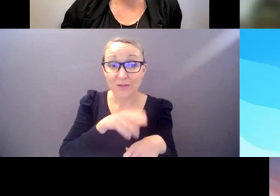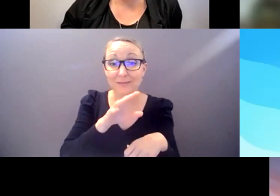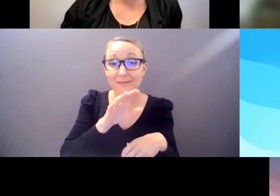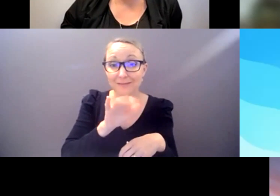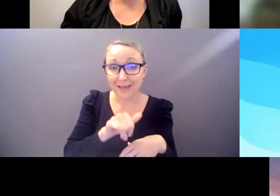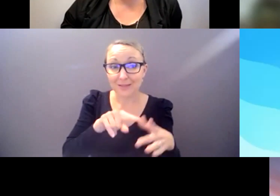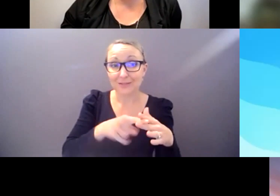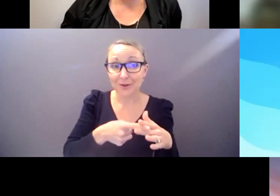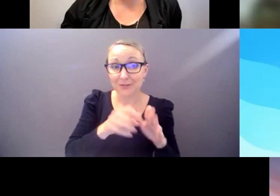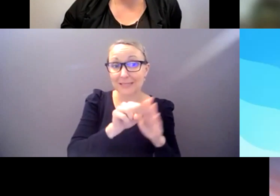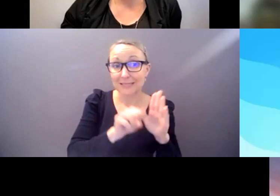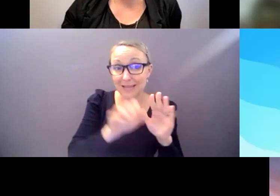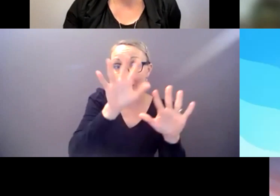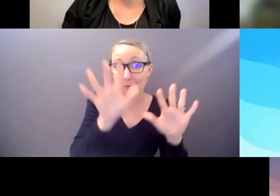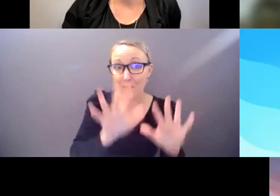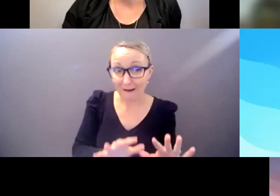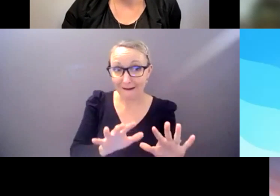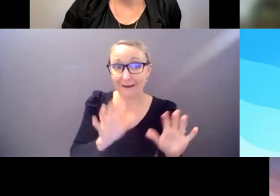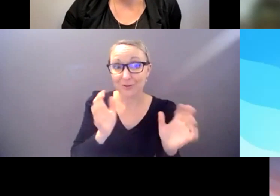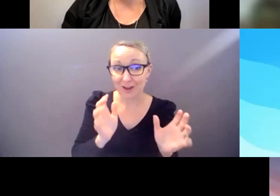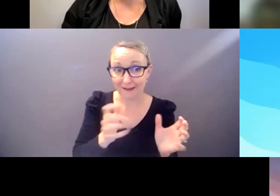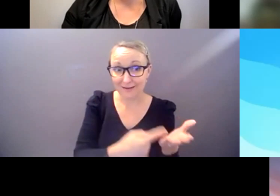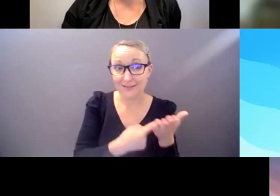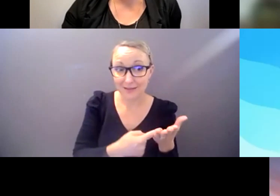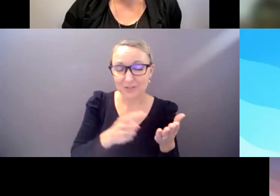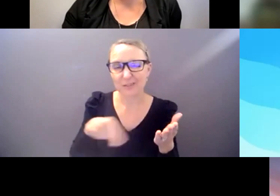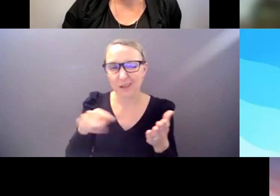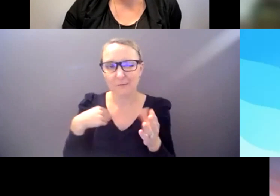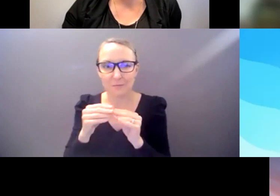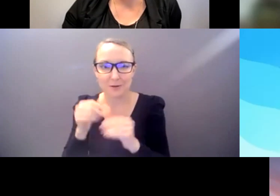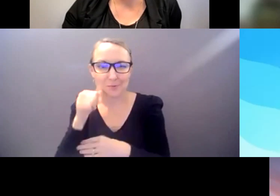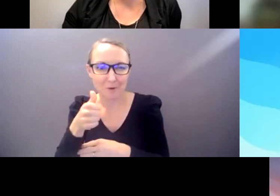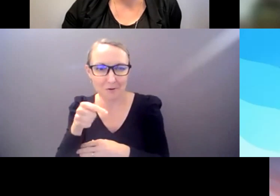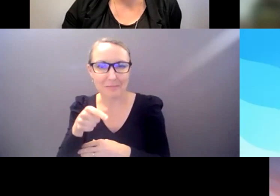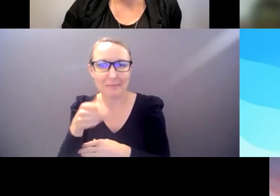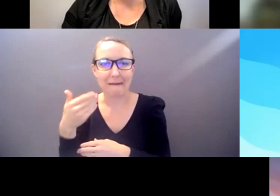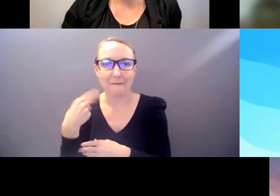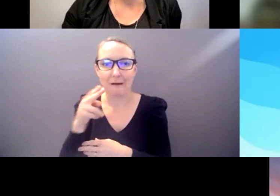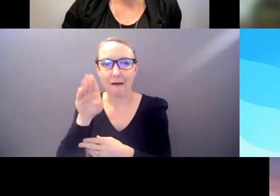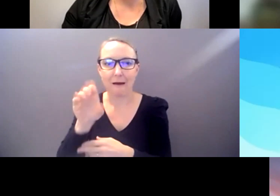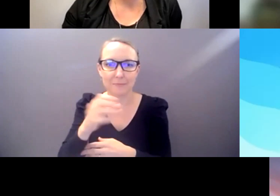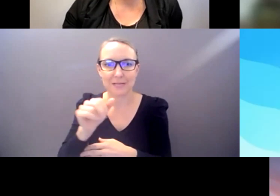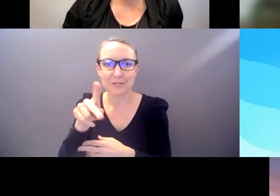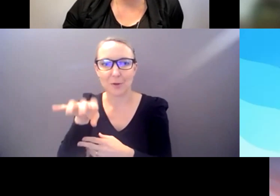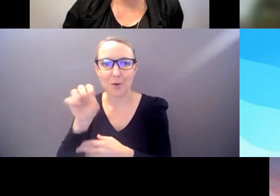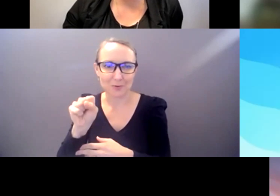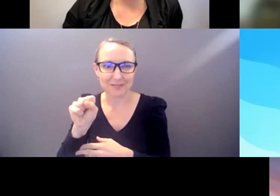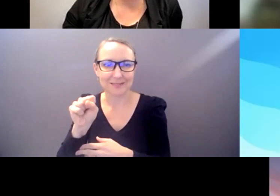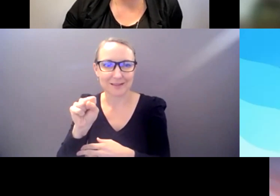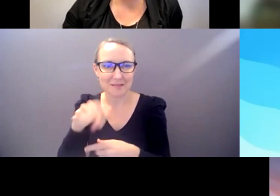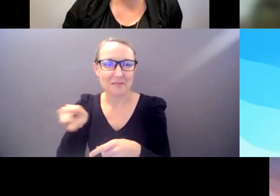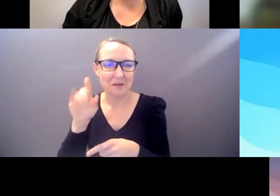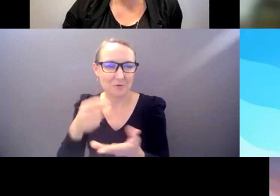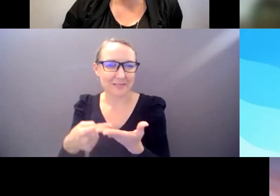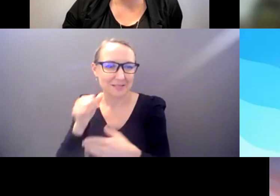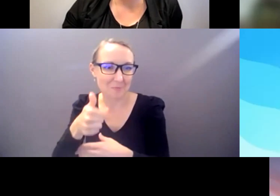TAC quarterly and is meeting tomorrow and has hubs and spokes on the agenda. So we can hear from the statewide TAC and actually want to